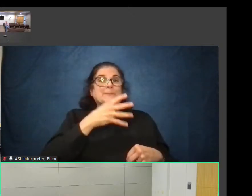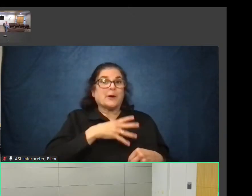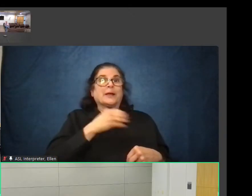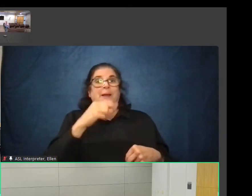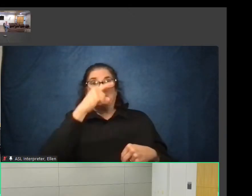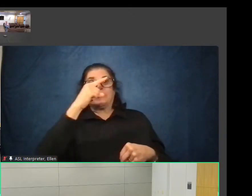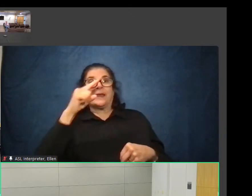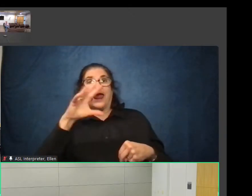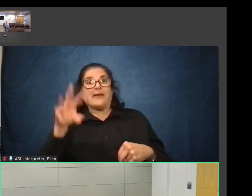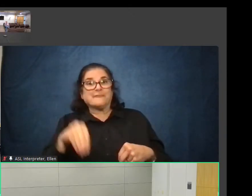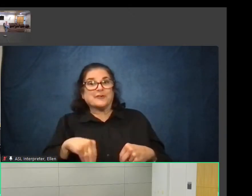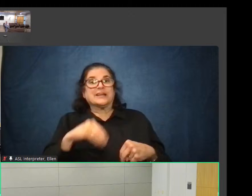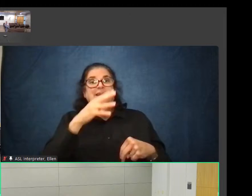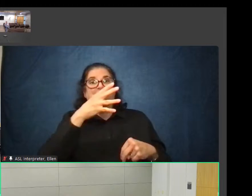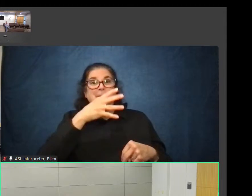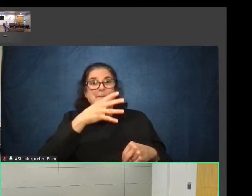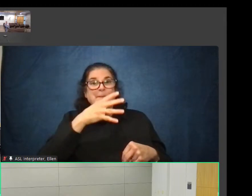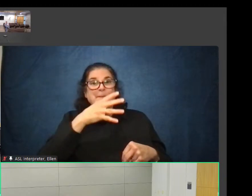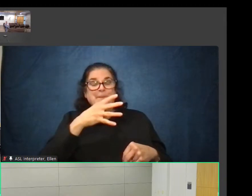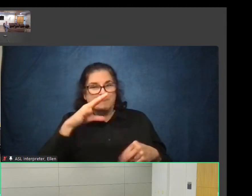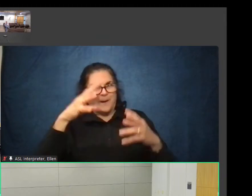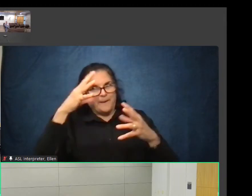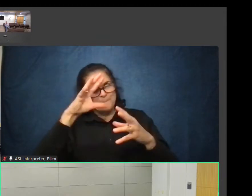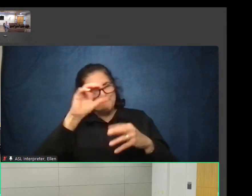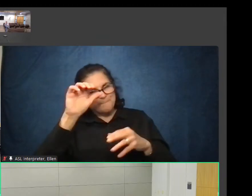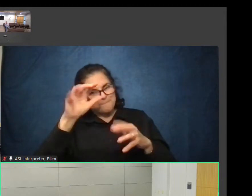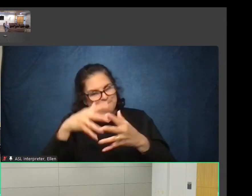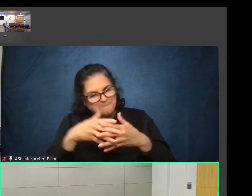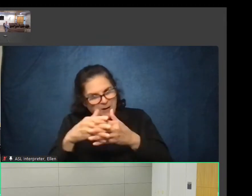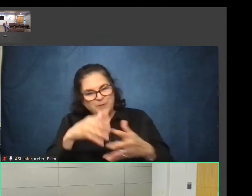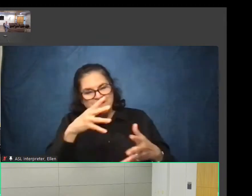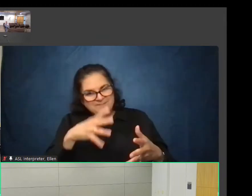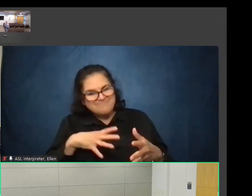all Black with pink and silver